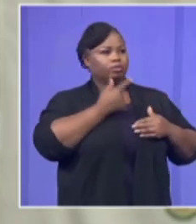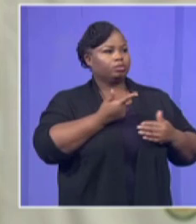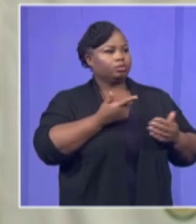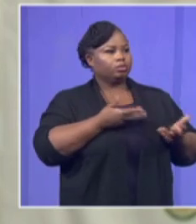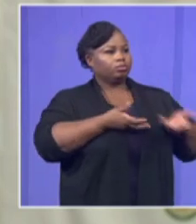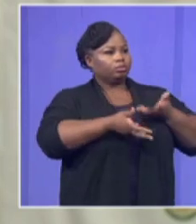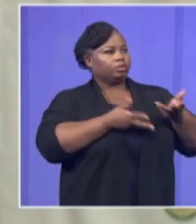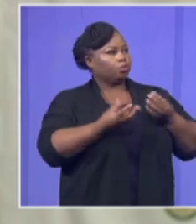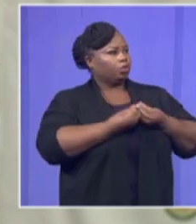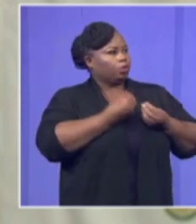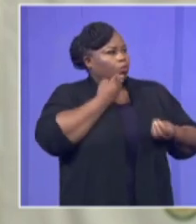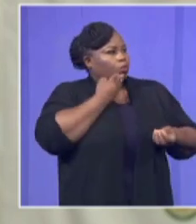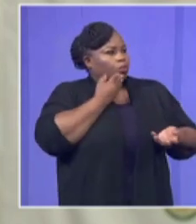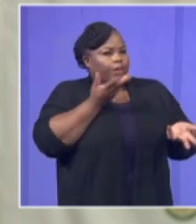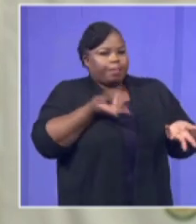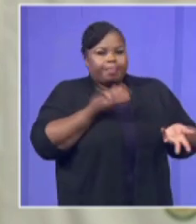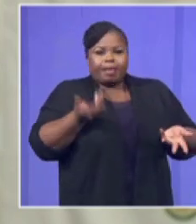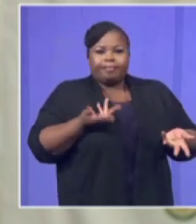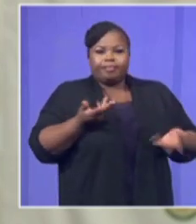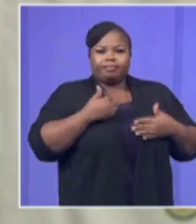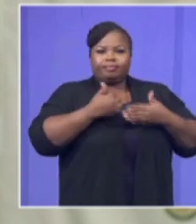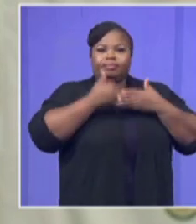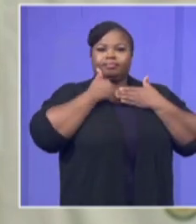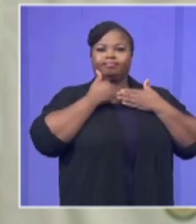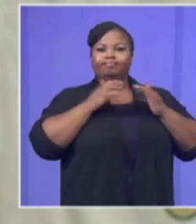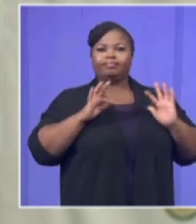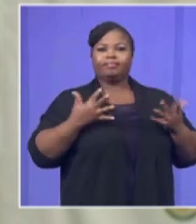know what kind of